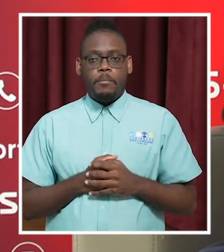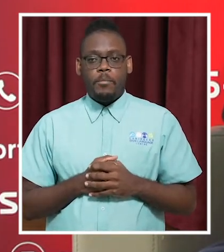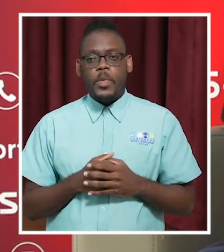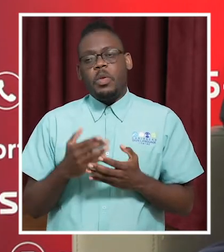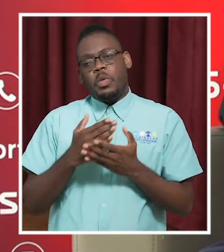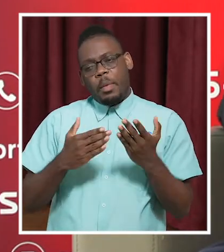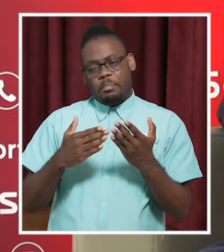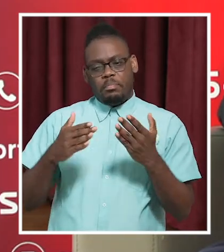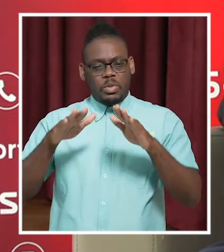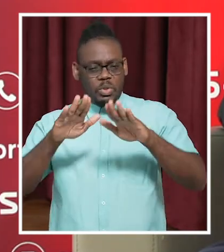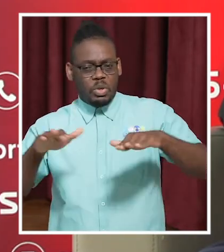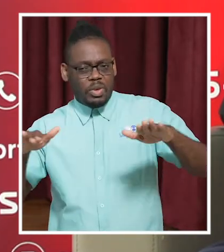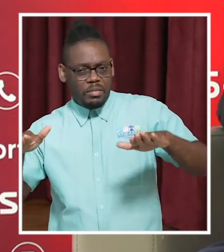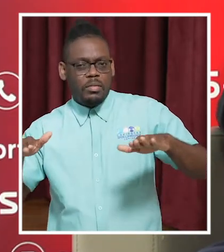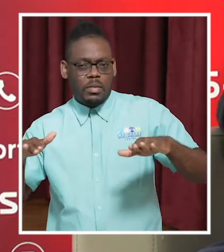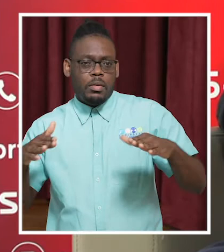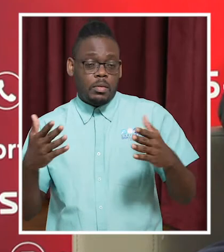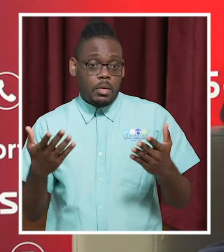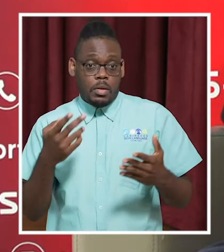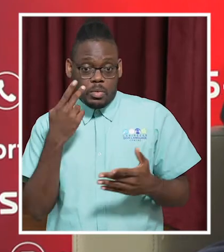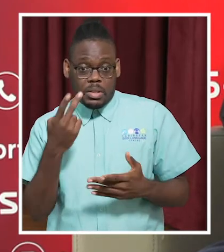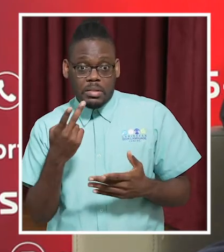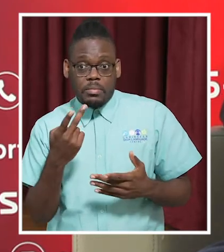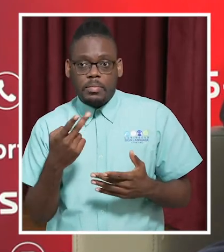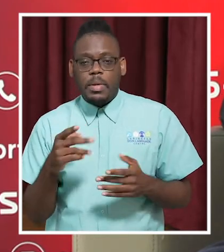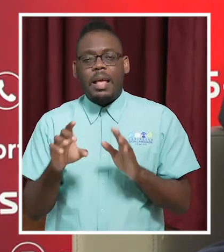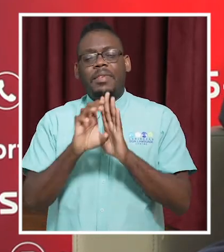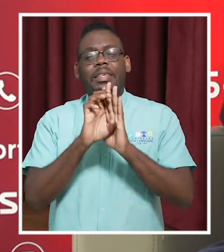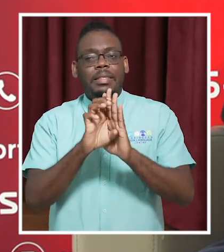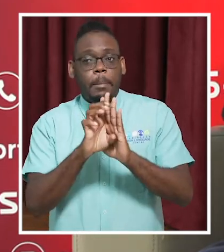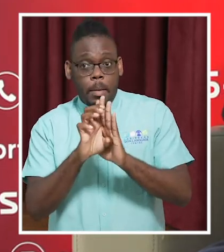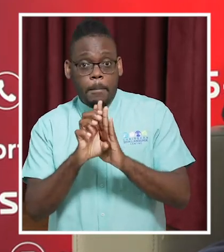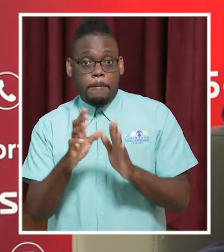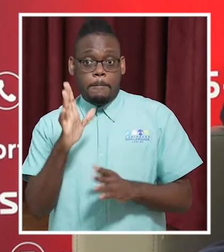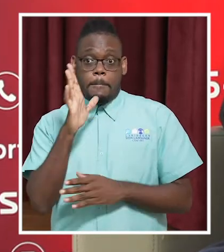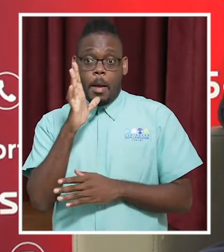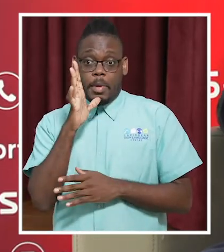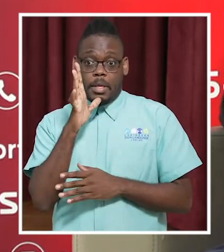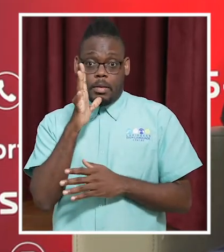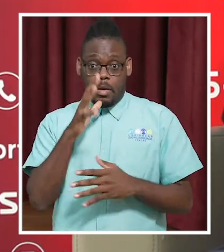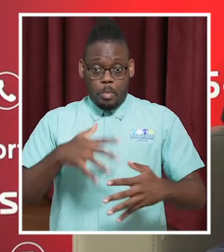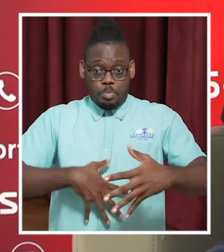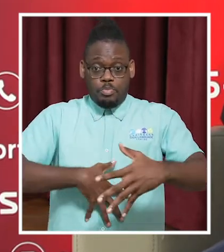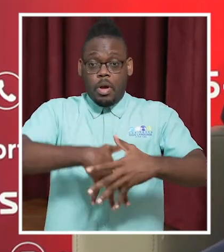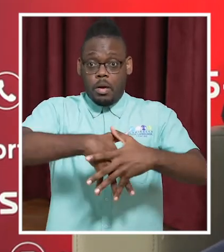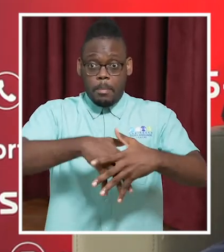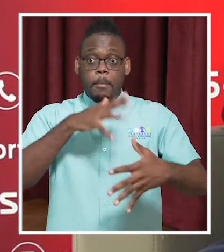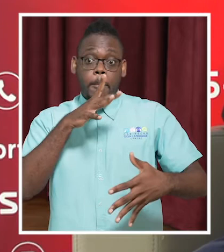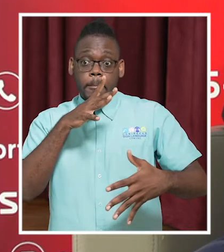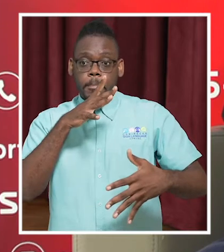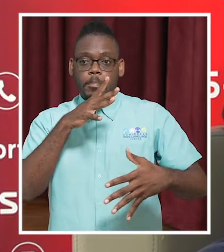experiences while they were being born, so like prolonged labor or difficult deliveries or injuries perhaps in very